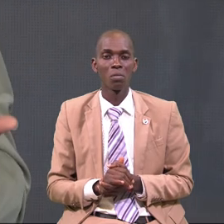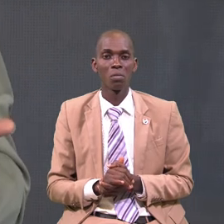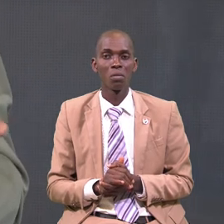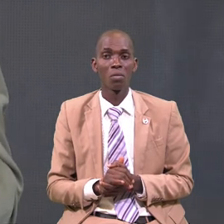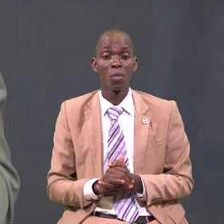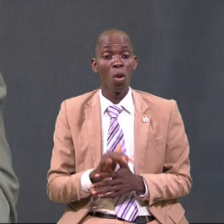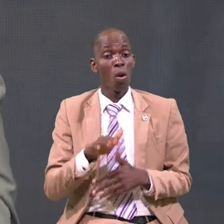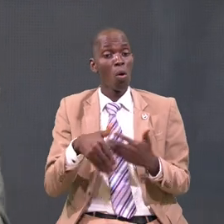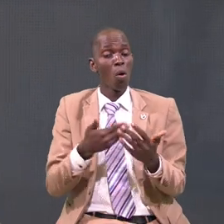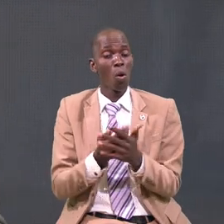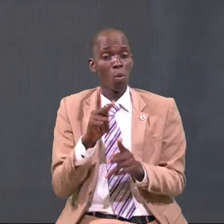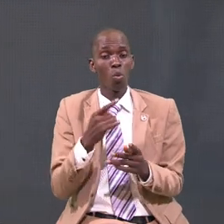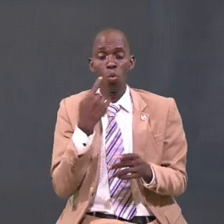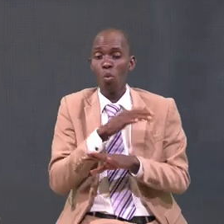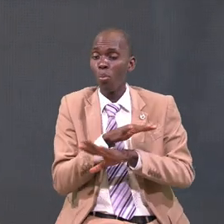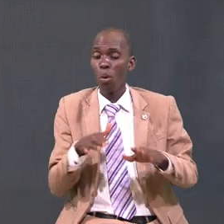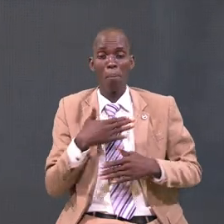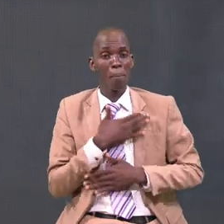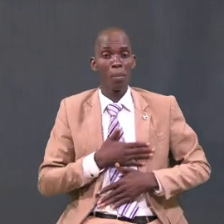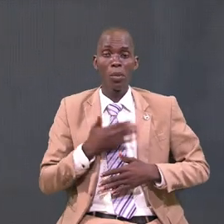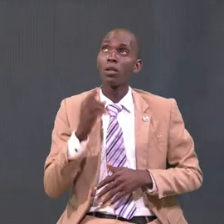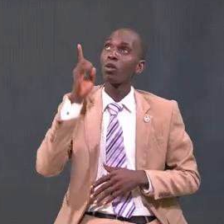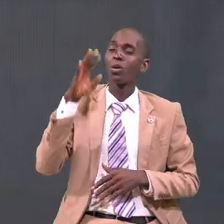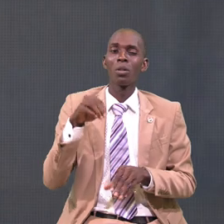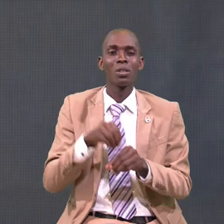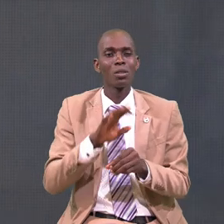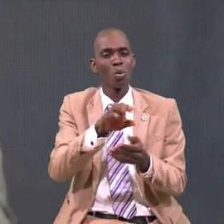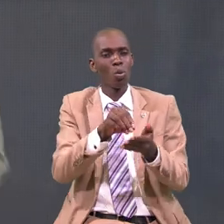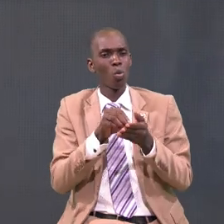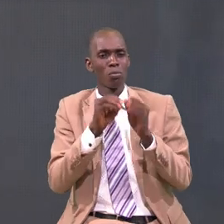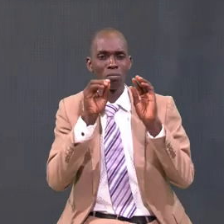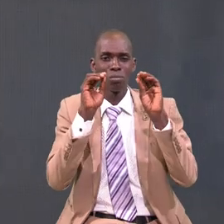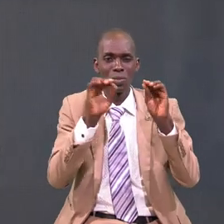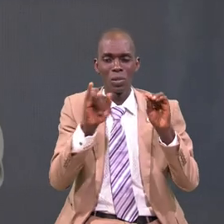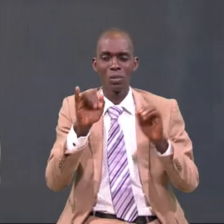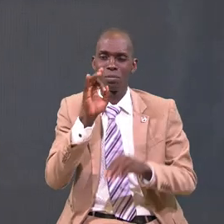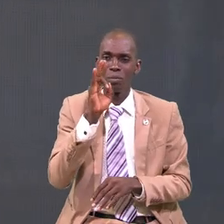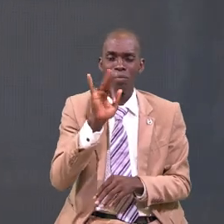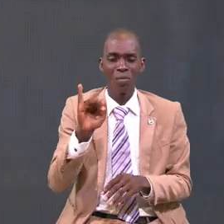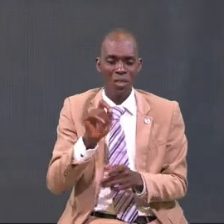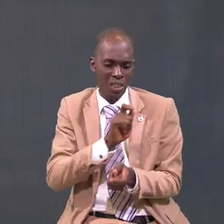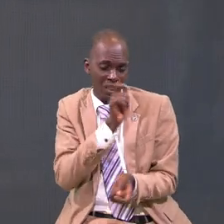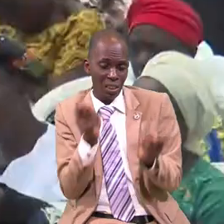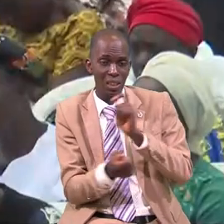Those who are displeasing God in their doctrine, twisting the